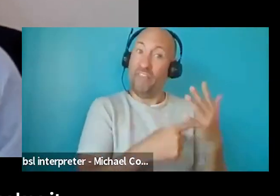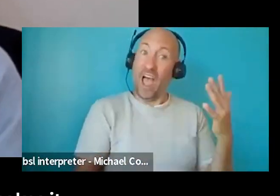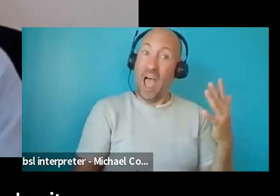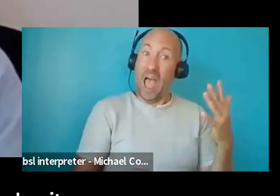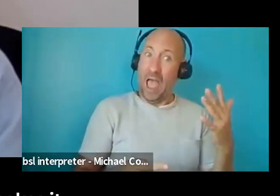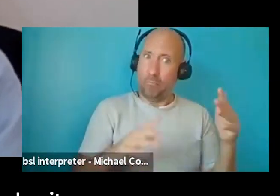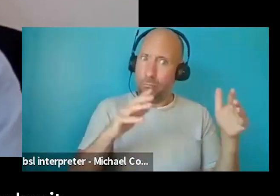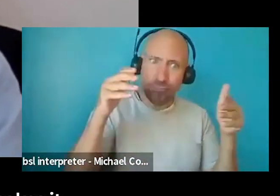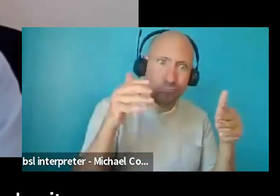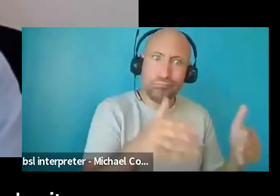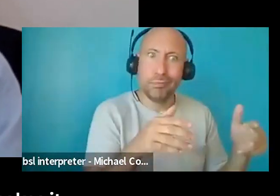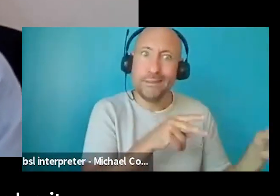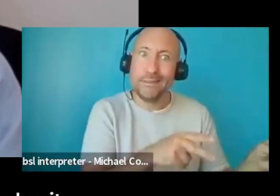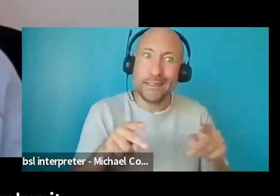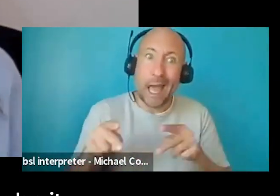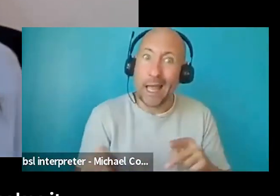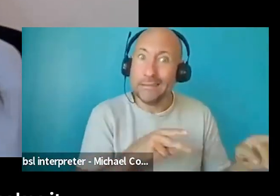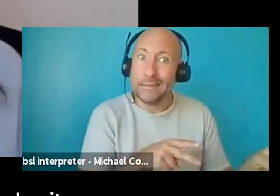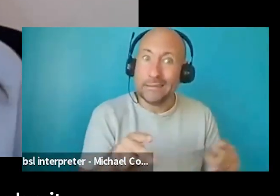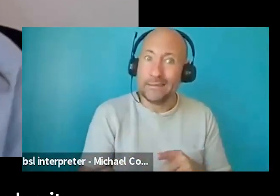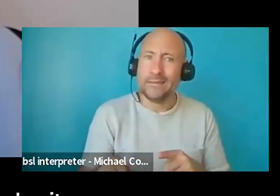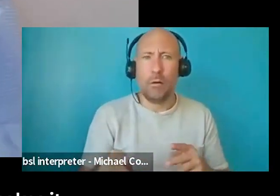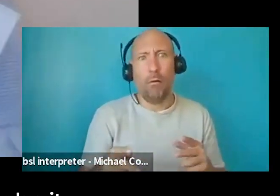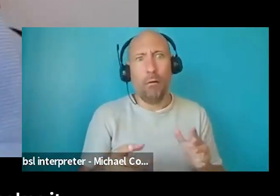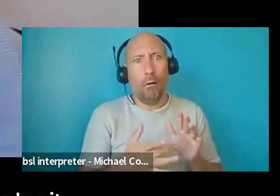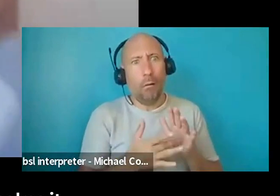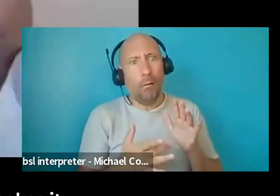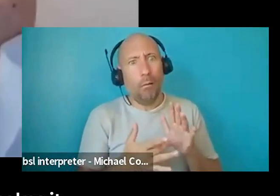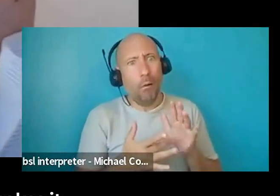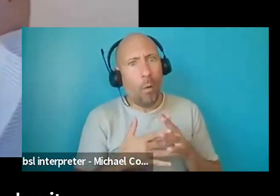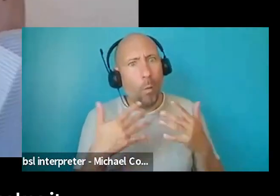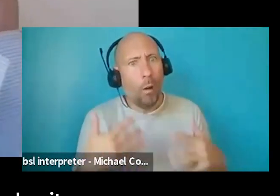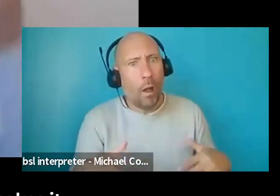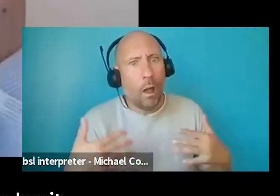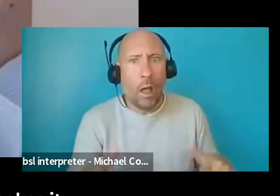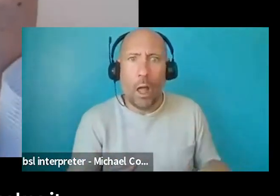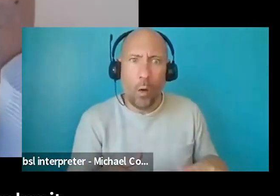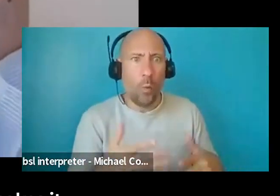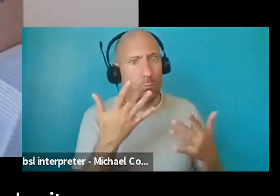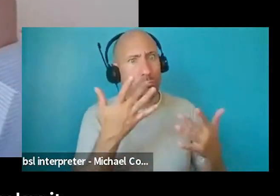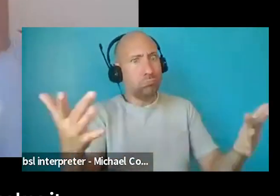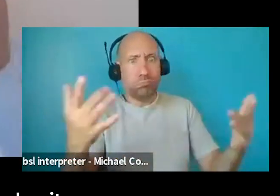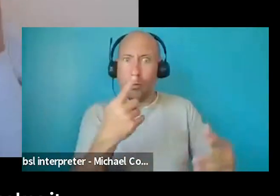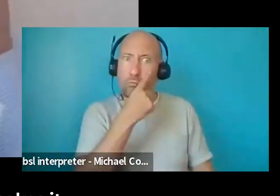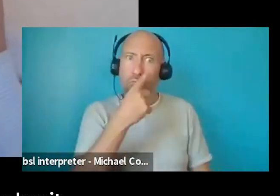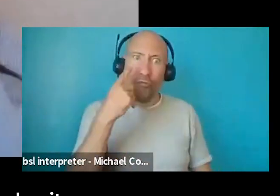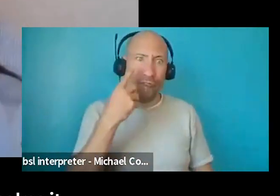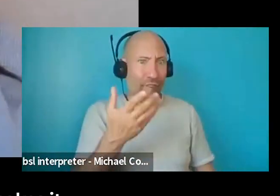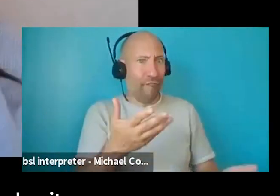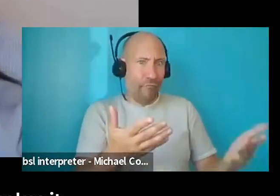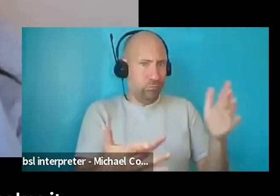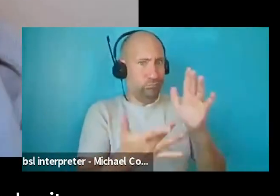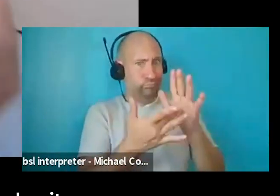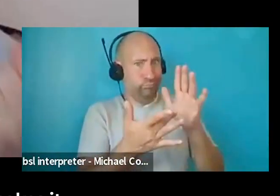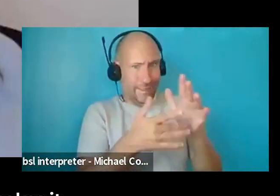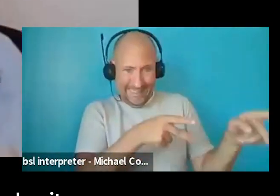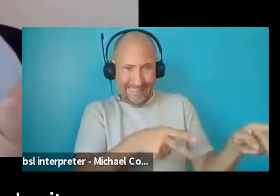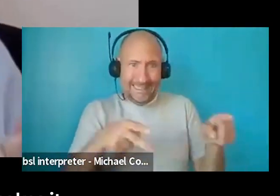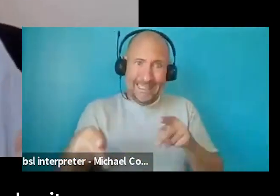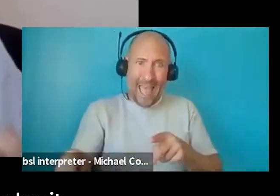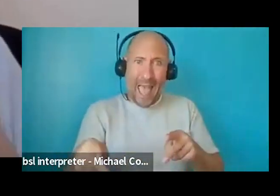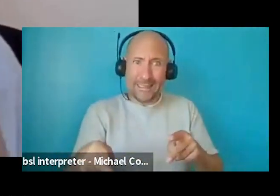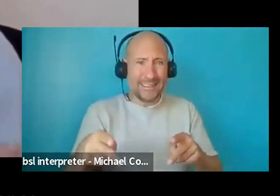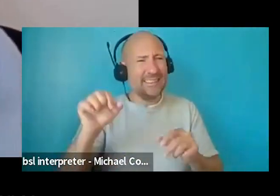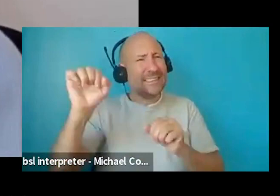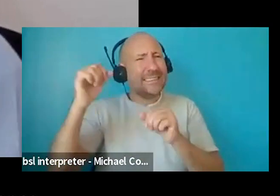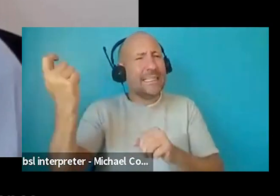is very important and which makes it clear how important it is, dance in